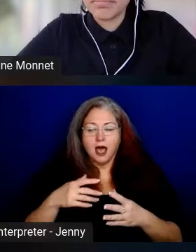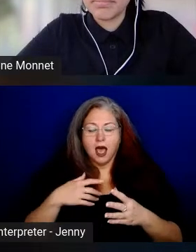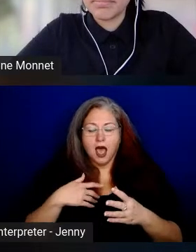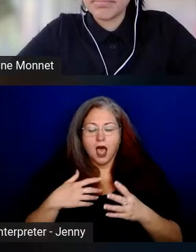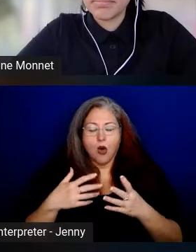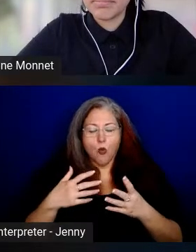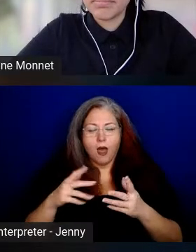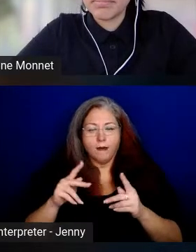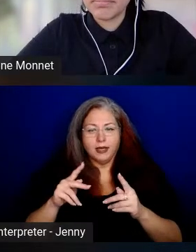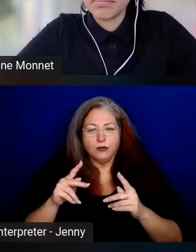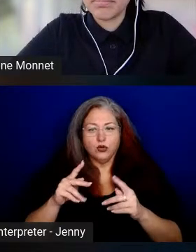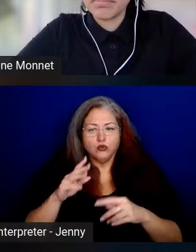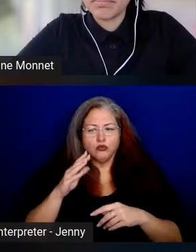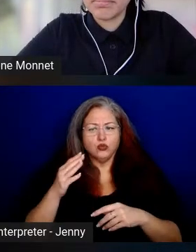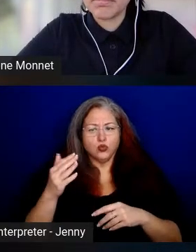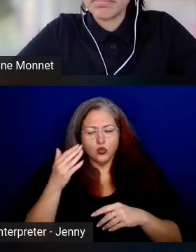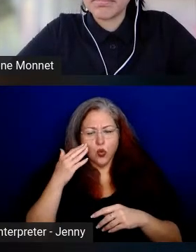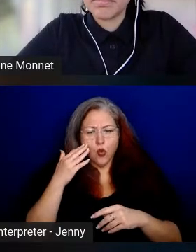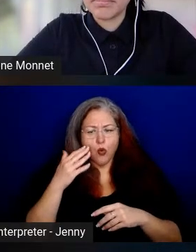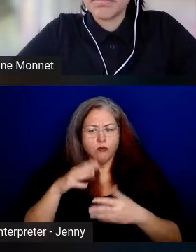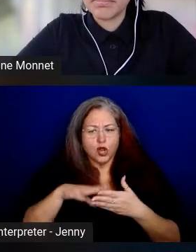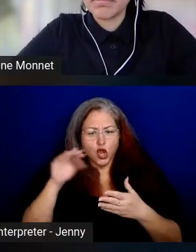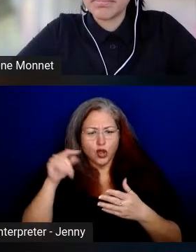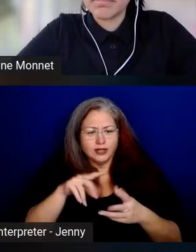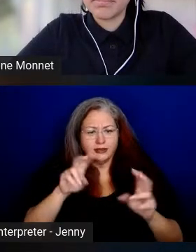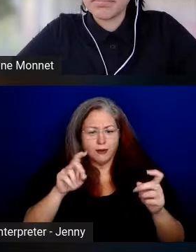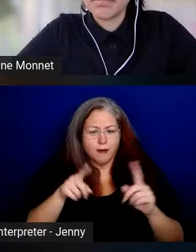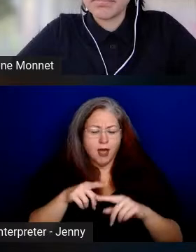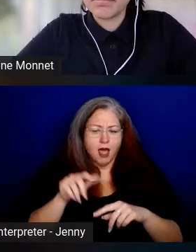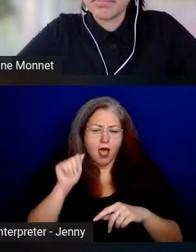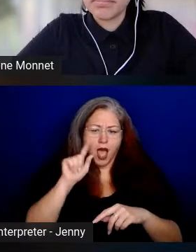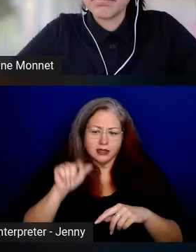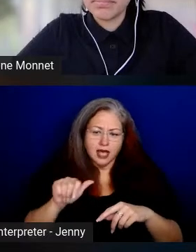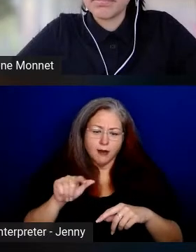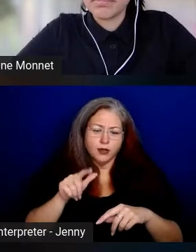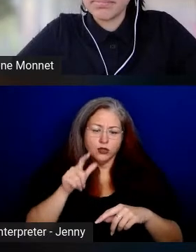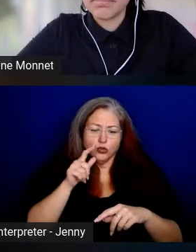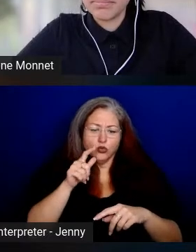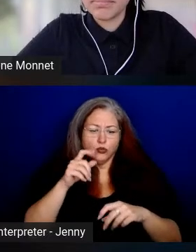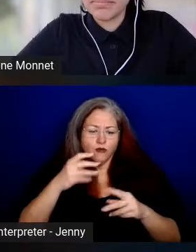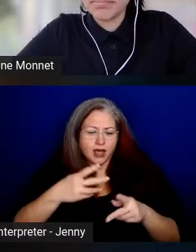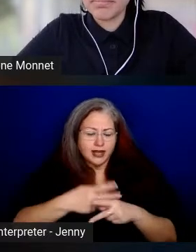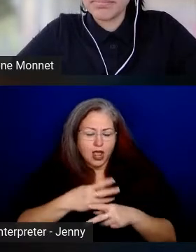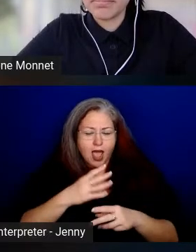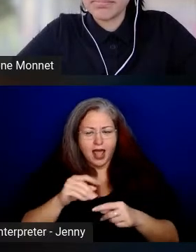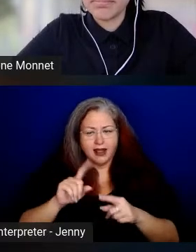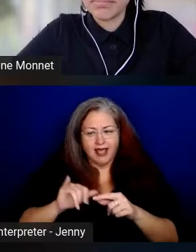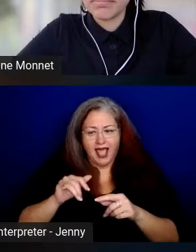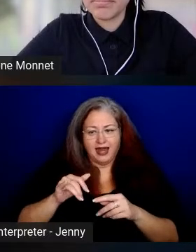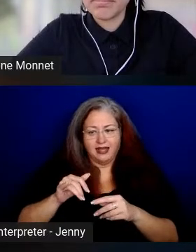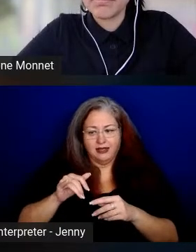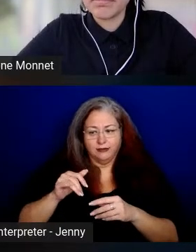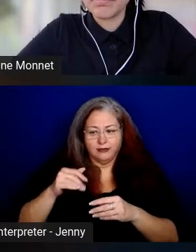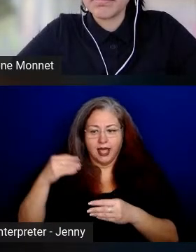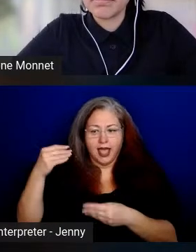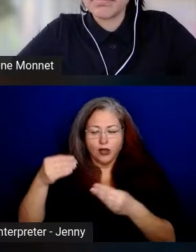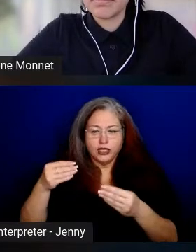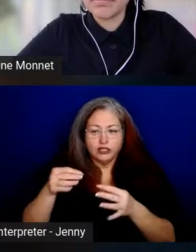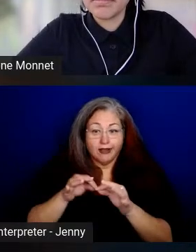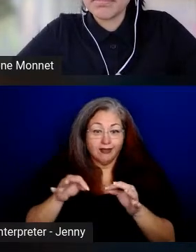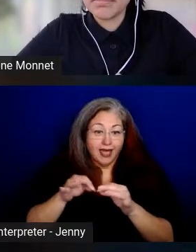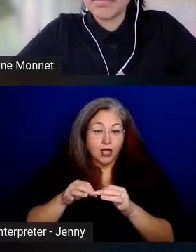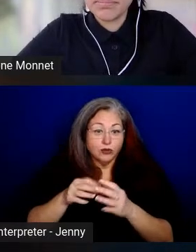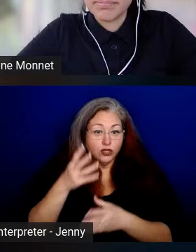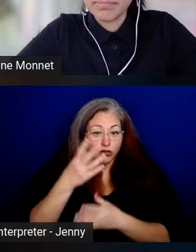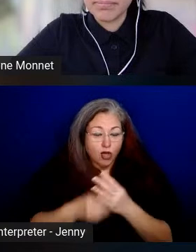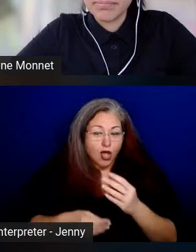light to, you know, the subject of Alzheimer's caregivers and also the heritage language loss and also the cultural